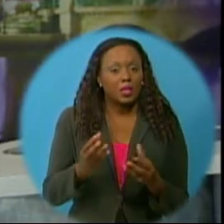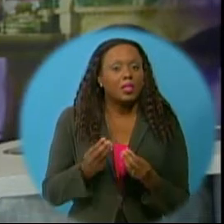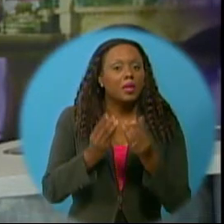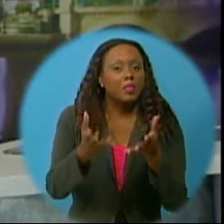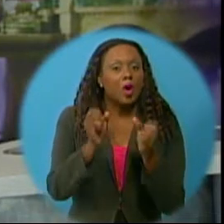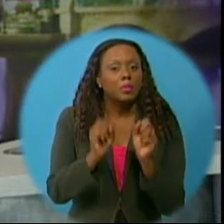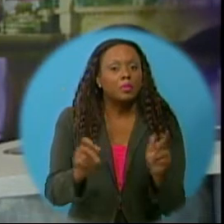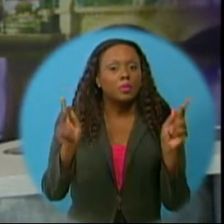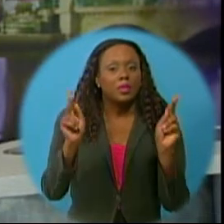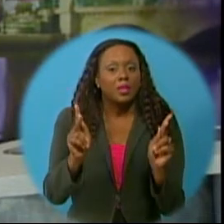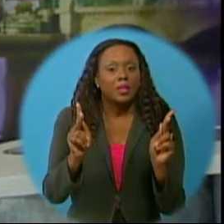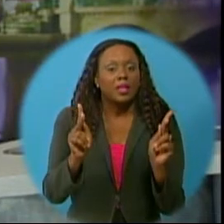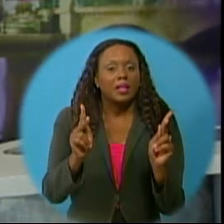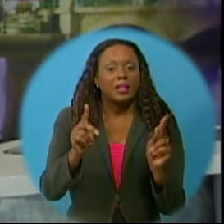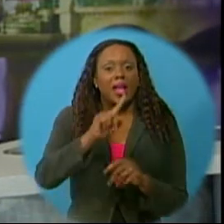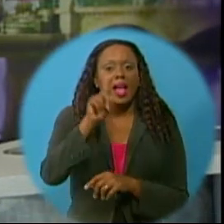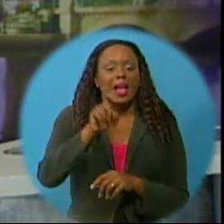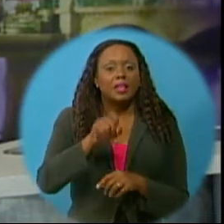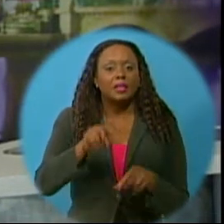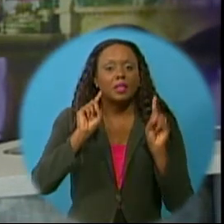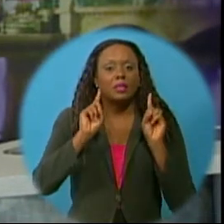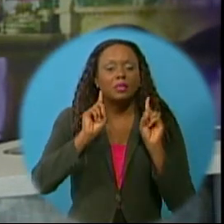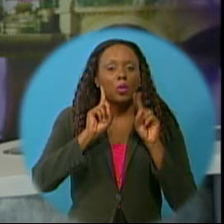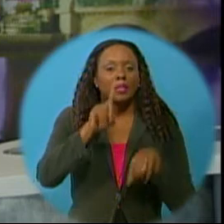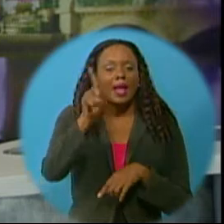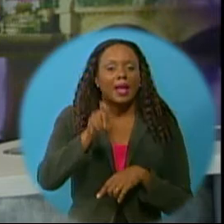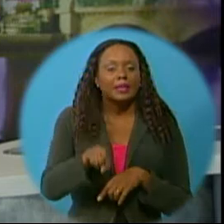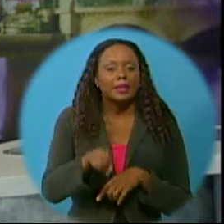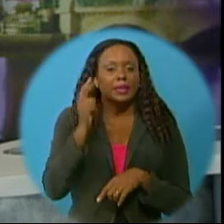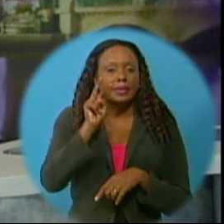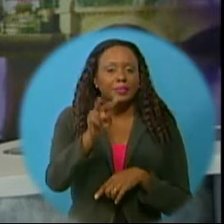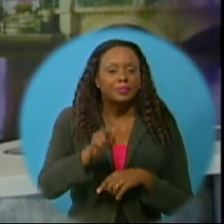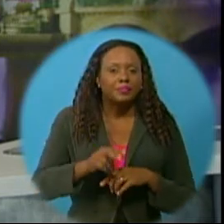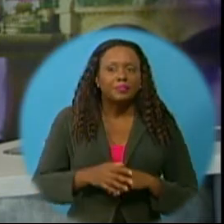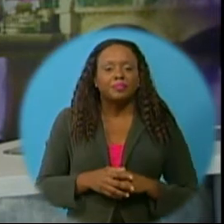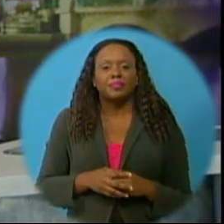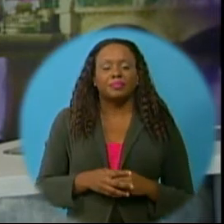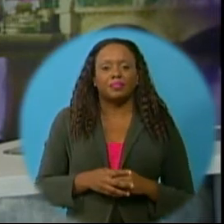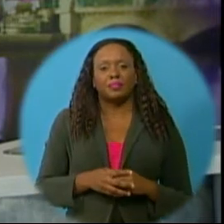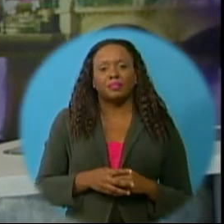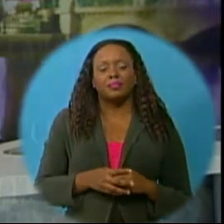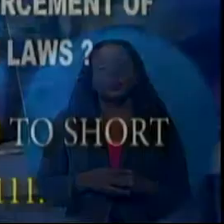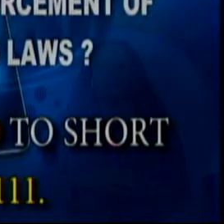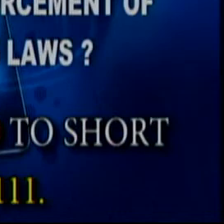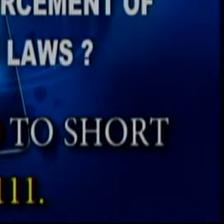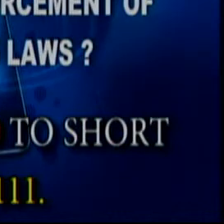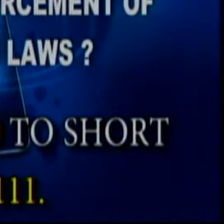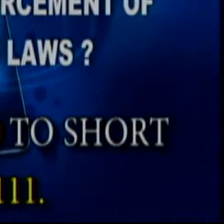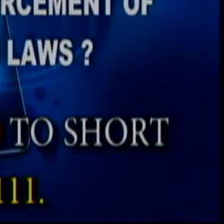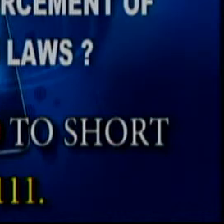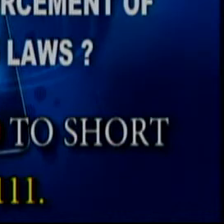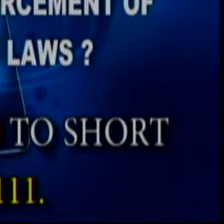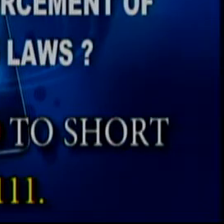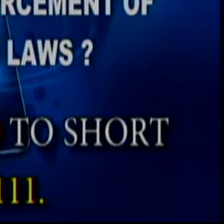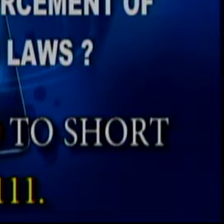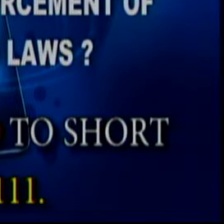take tonight on this question of dumping, so please text us to the question: do you believe that there needs to be stricter